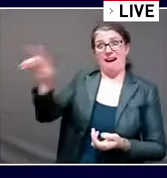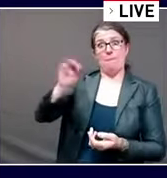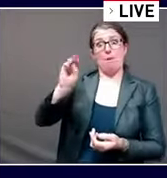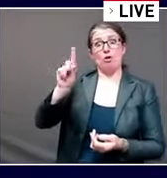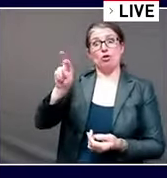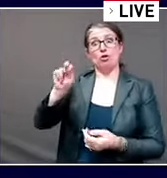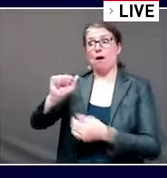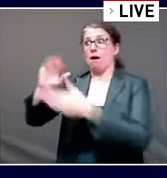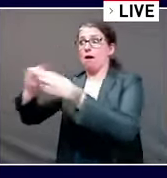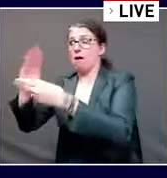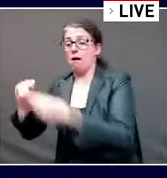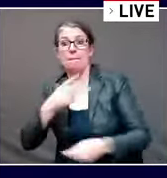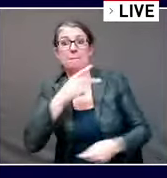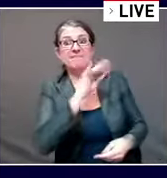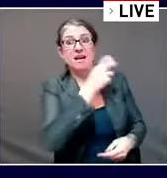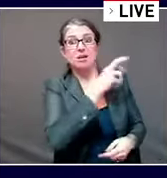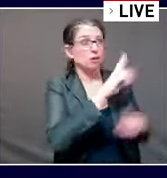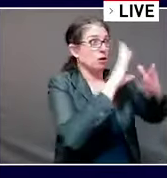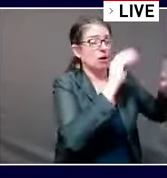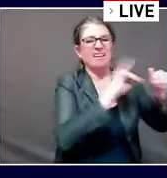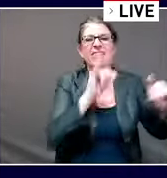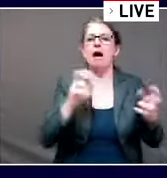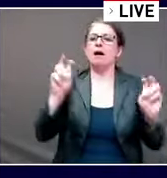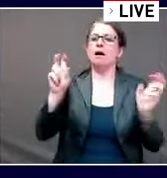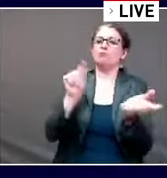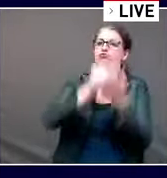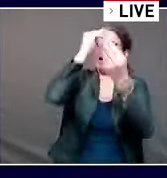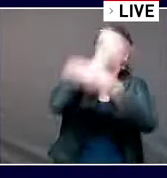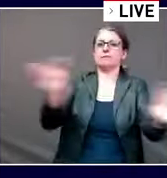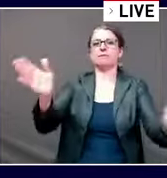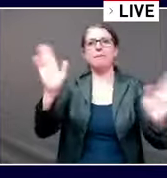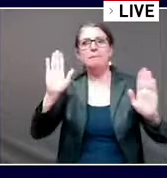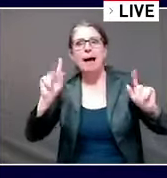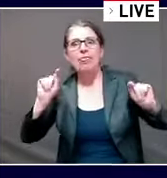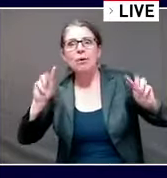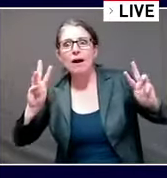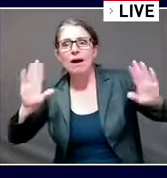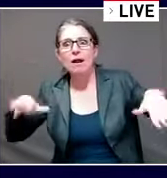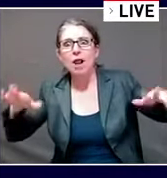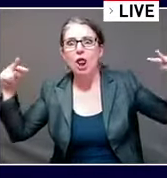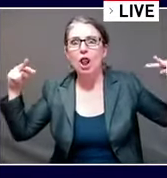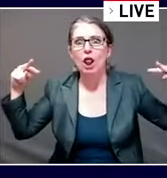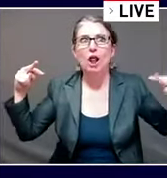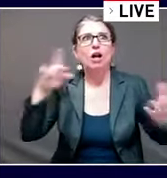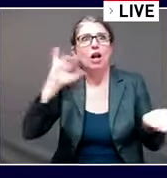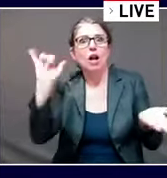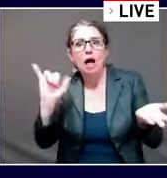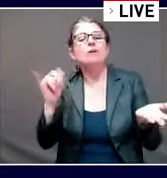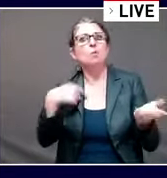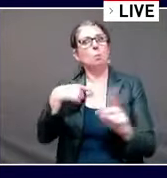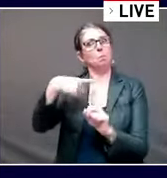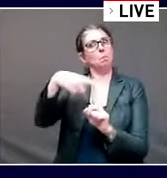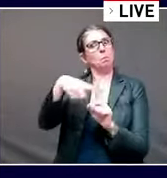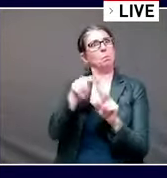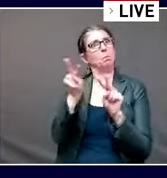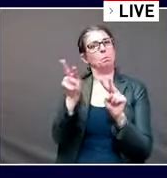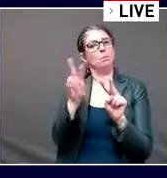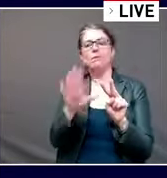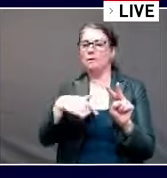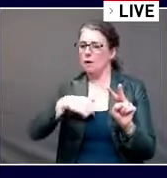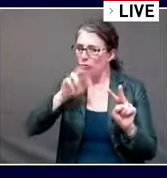I understand, will be forthcoming. But it is a good time to comment upon what these data mean for Maine. The first